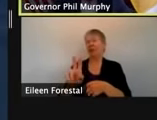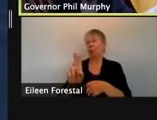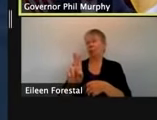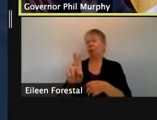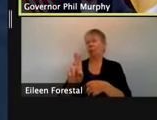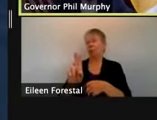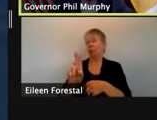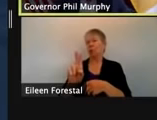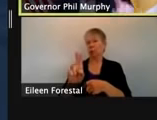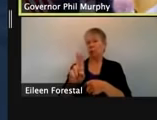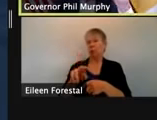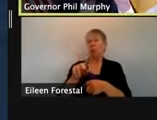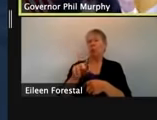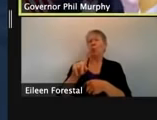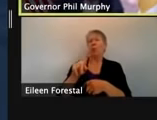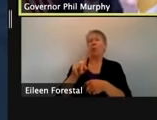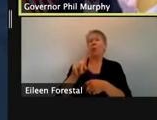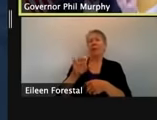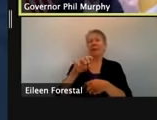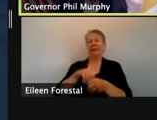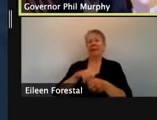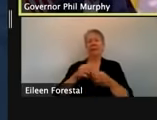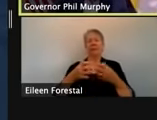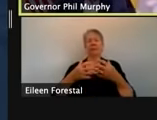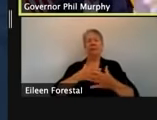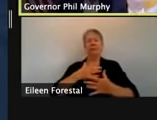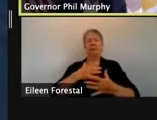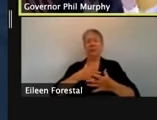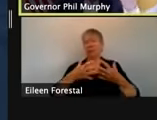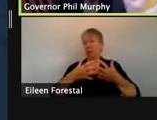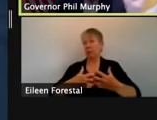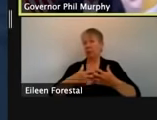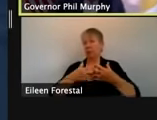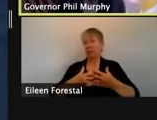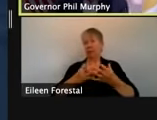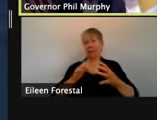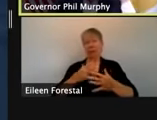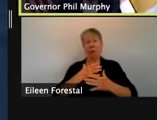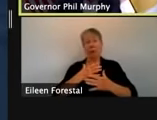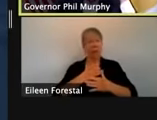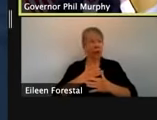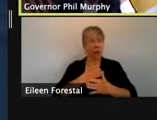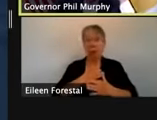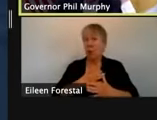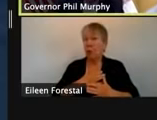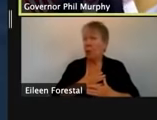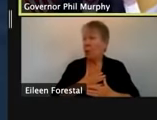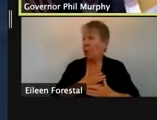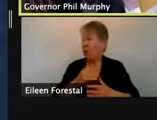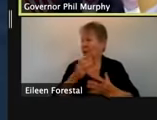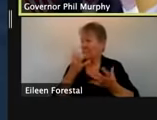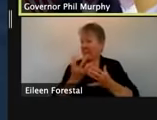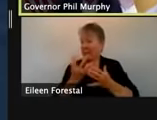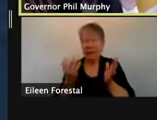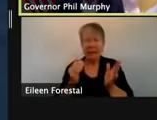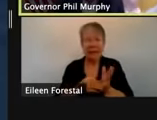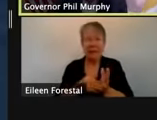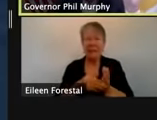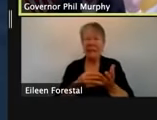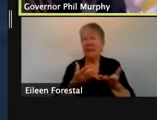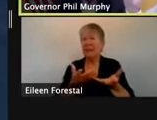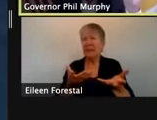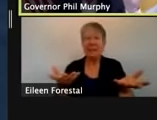use. And sadly, and again, this is apples to oranges, but to give you a spot sense that Judy and I always try to leave you with,